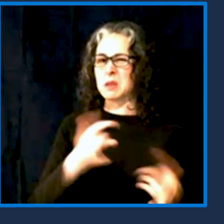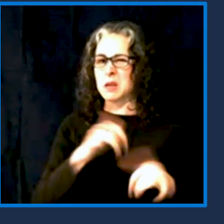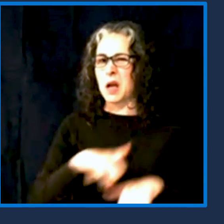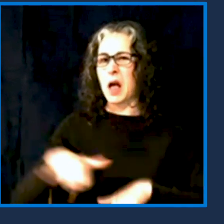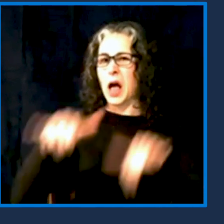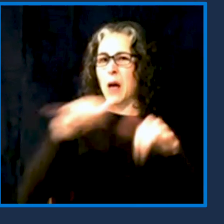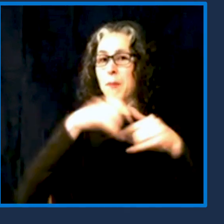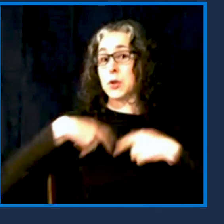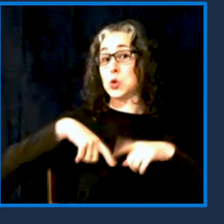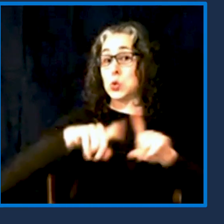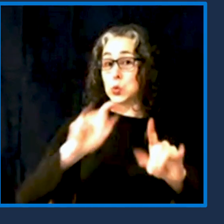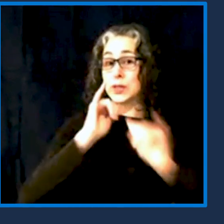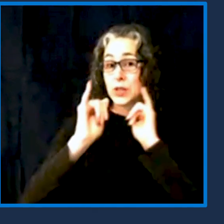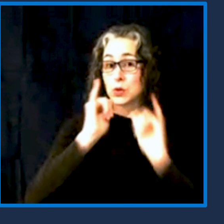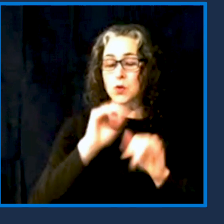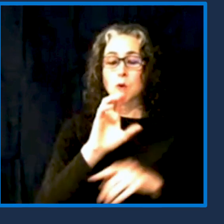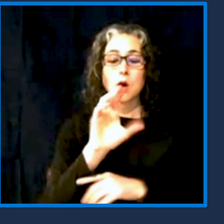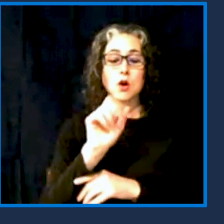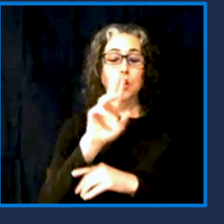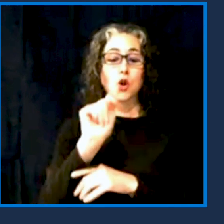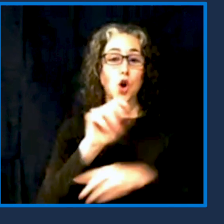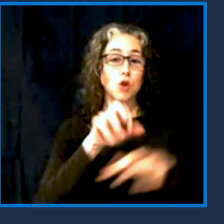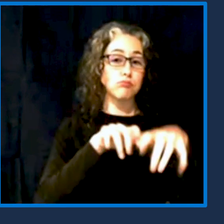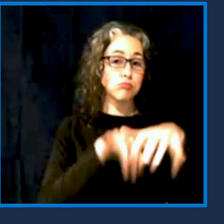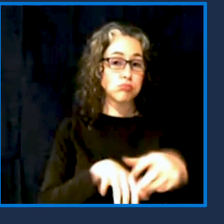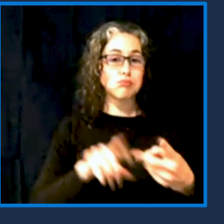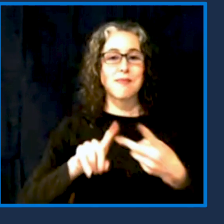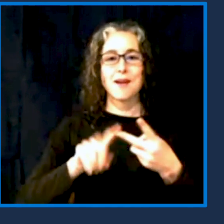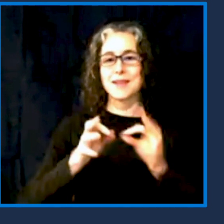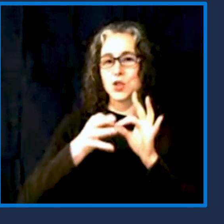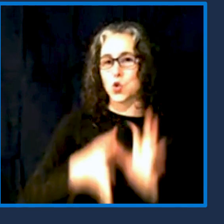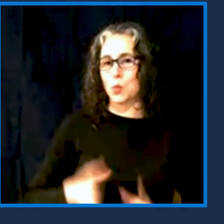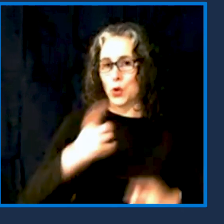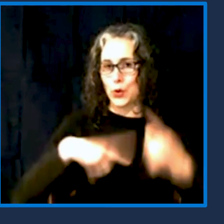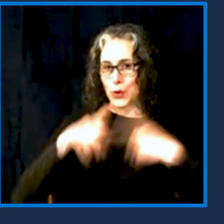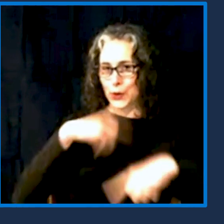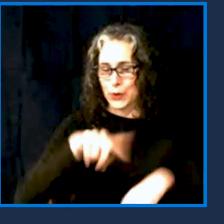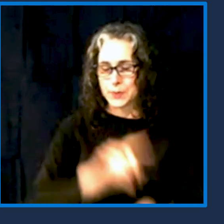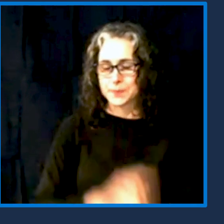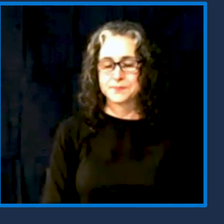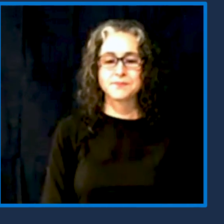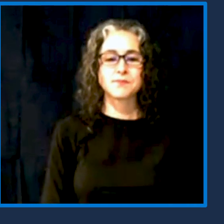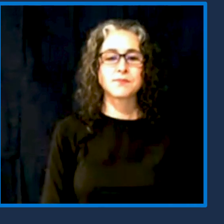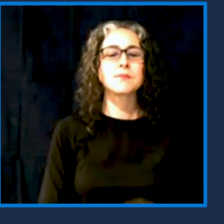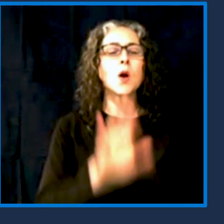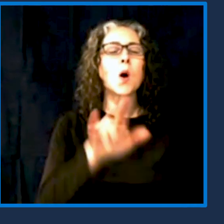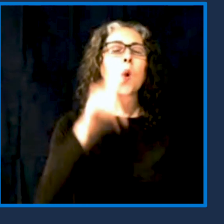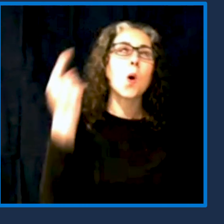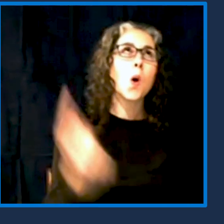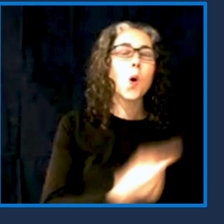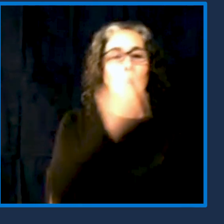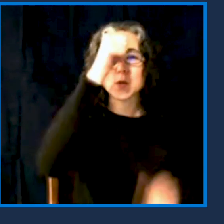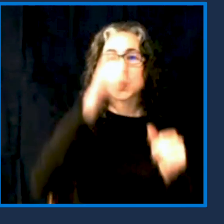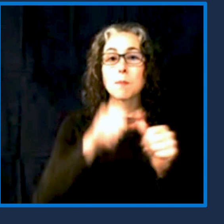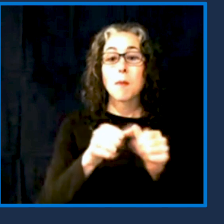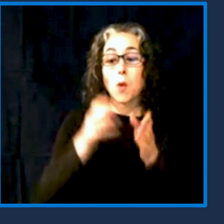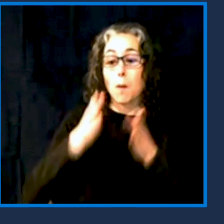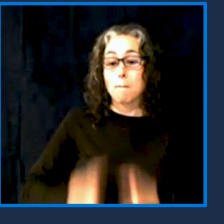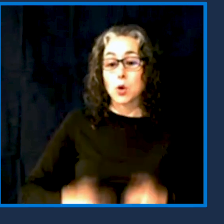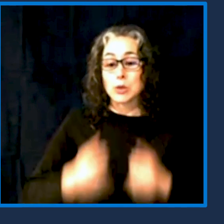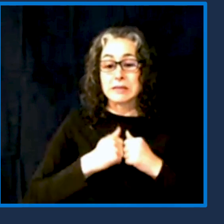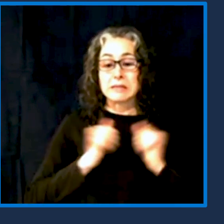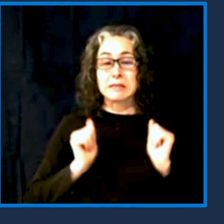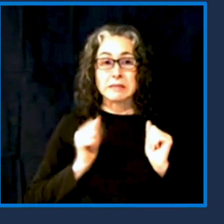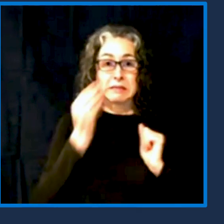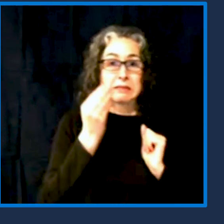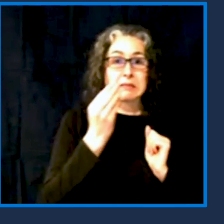during interviews at Microsoft are CART services and sign language interpreters. Always remember that disclosure of a disability is a very